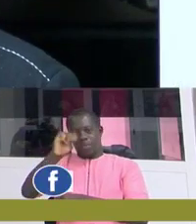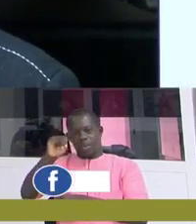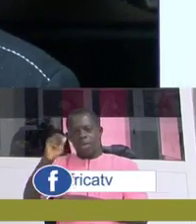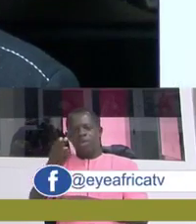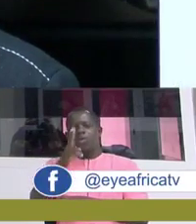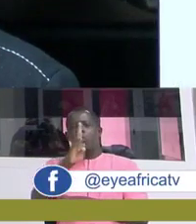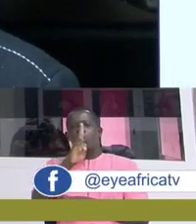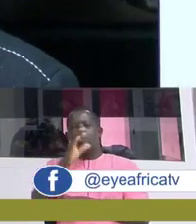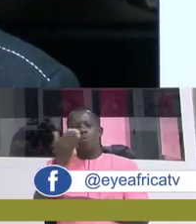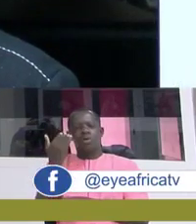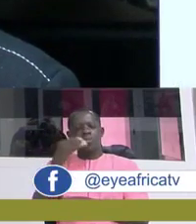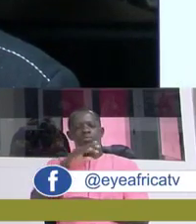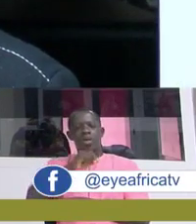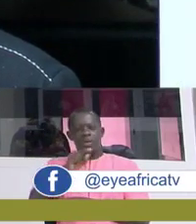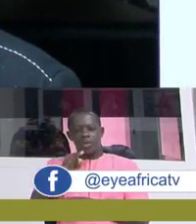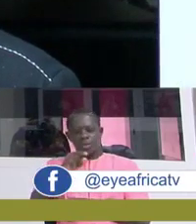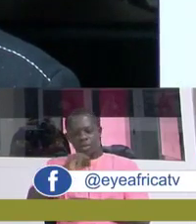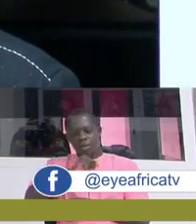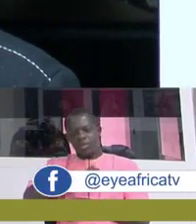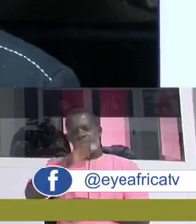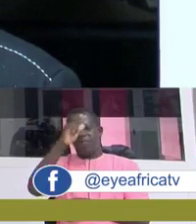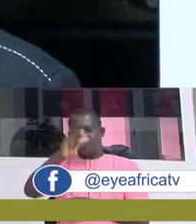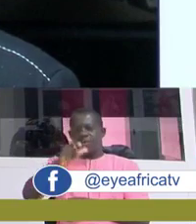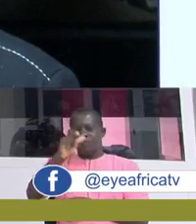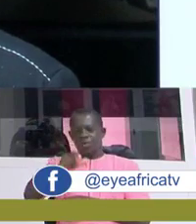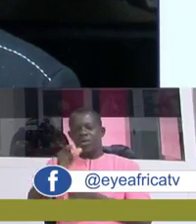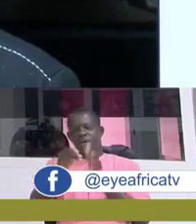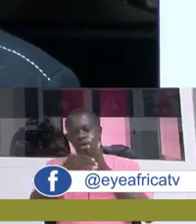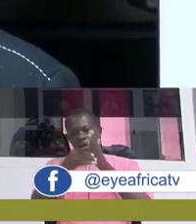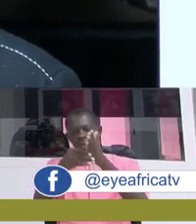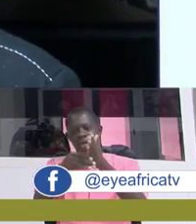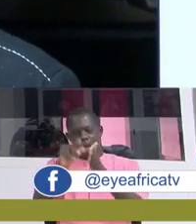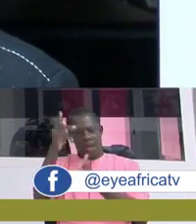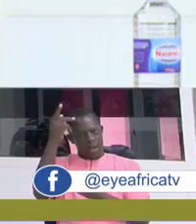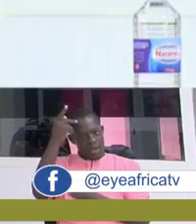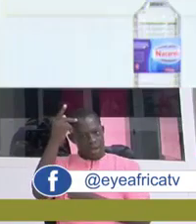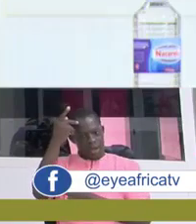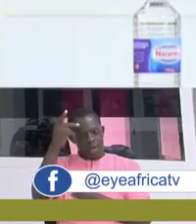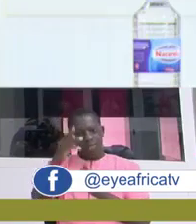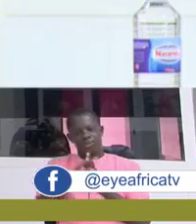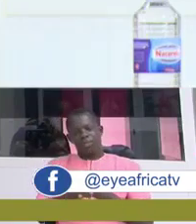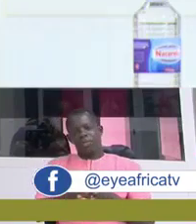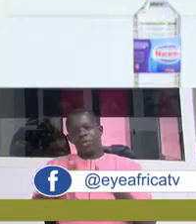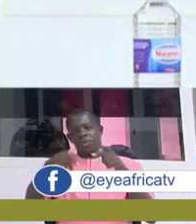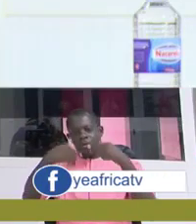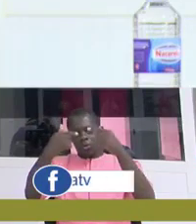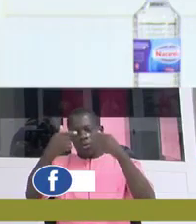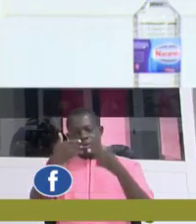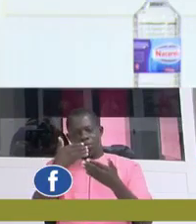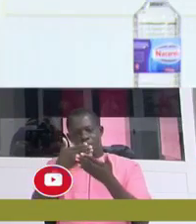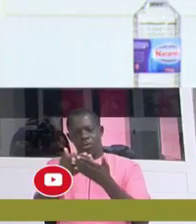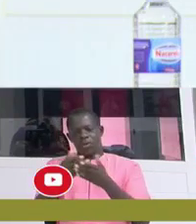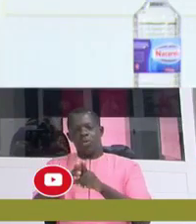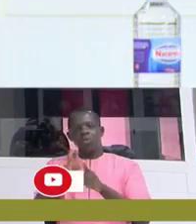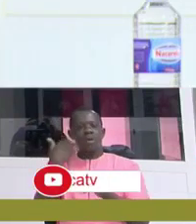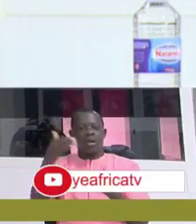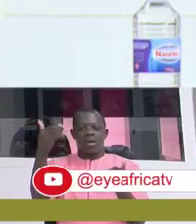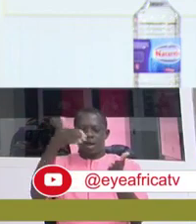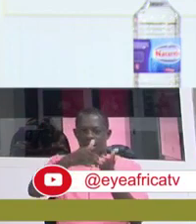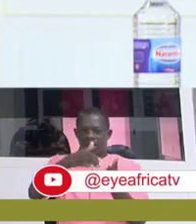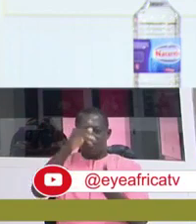Wala mkanila ila alikalo. Wala alikali yale je. The alikalo of kanila at the time. Proceed, please. Kabiru mfutata je. When I got